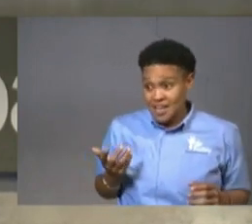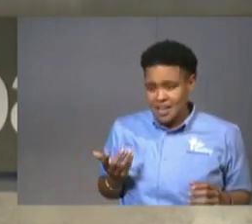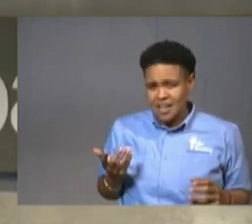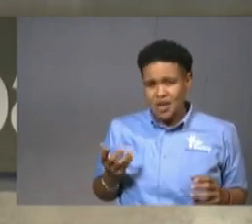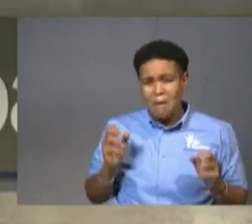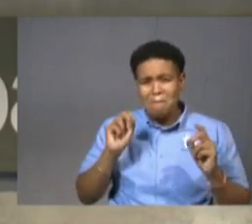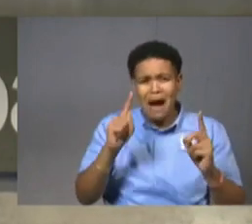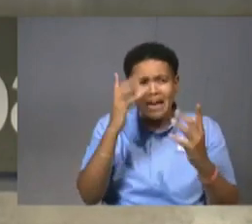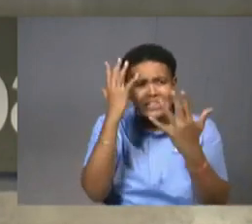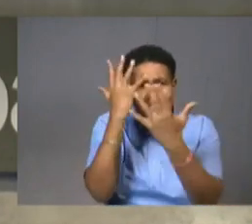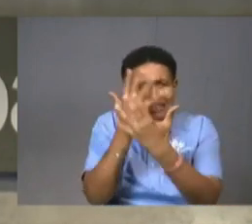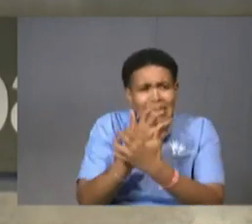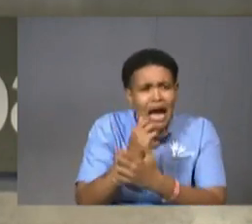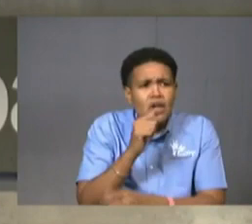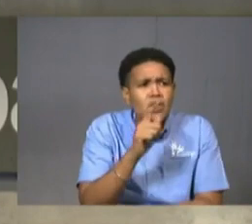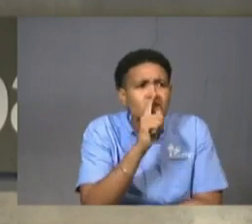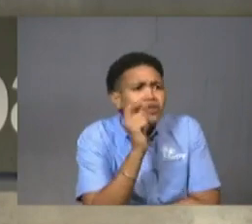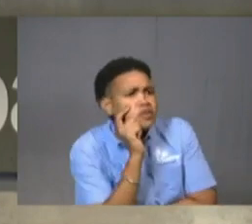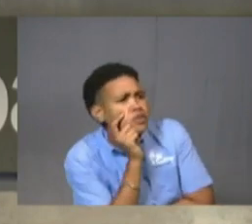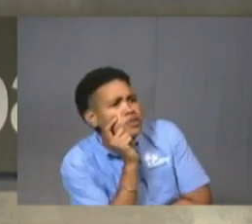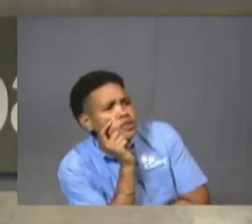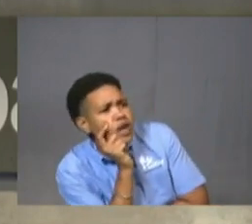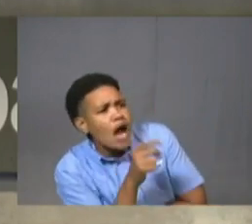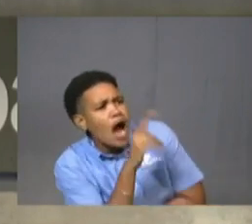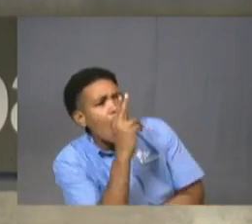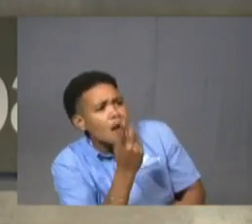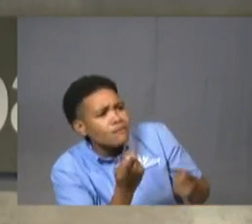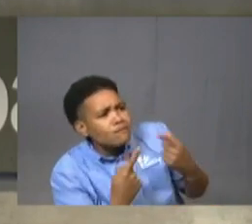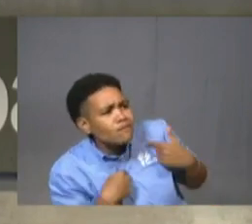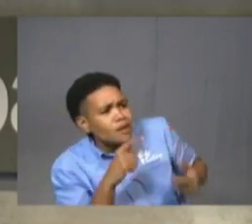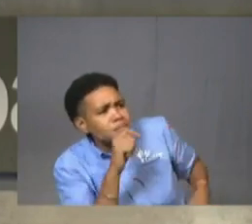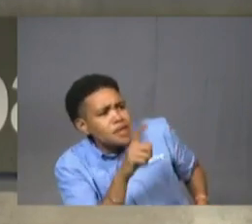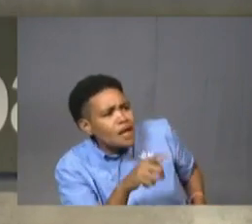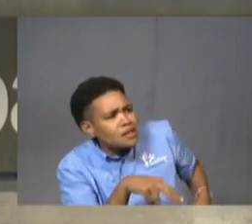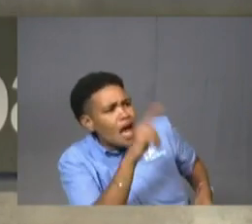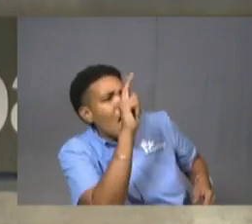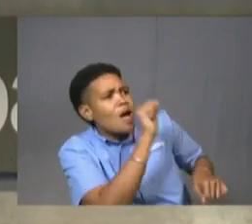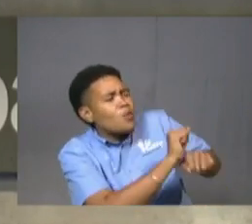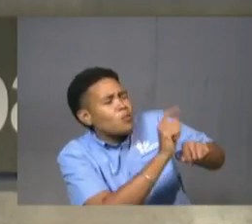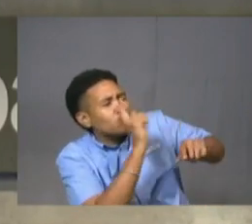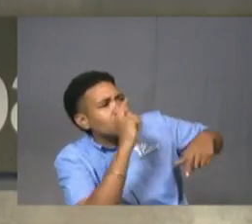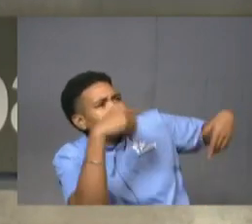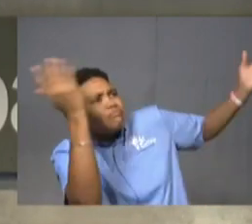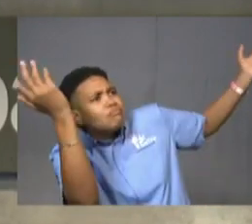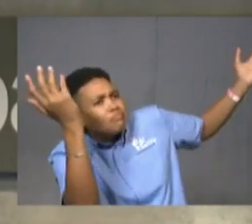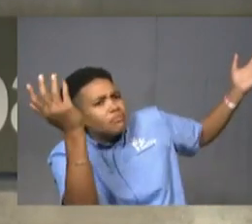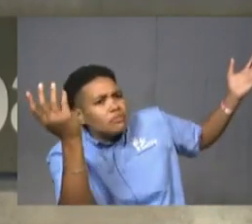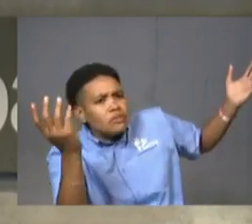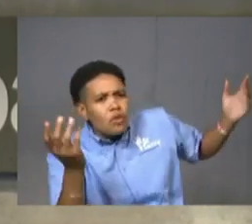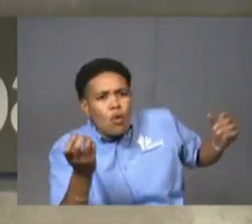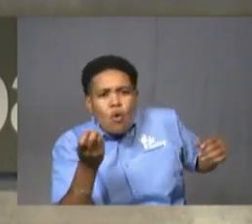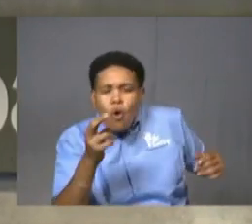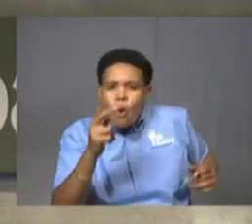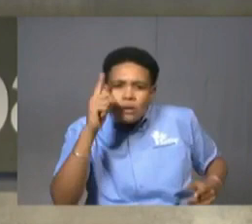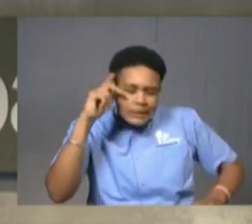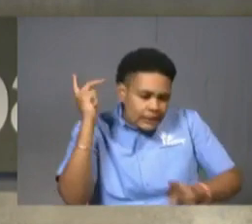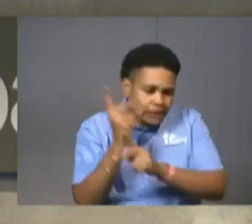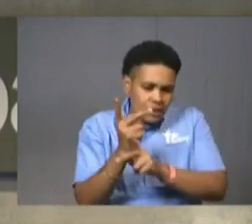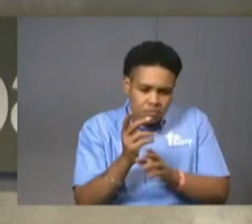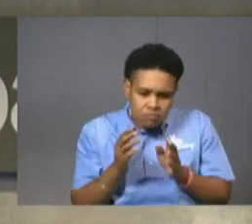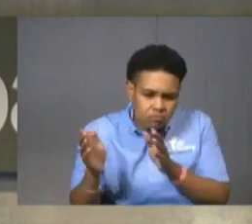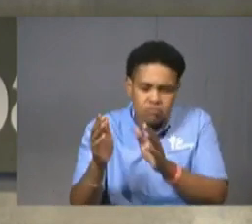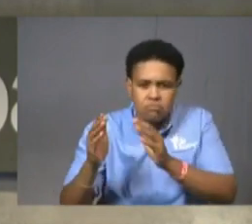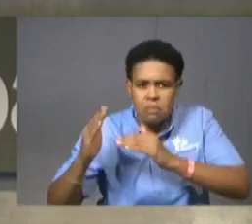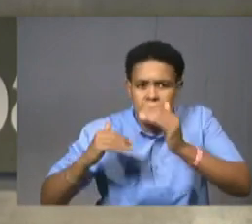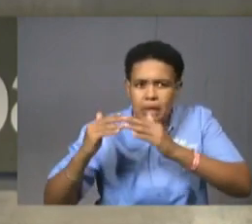and uncertain days of high taxes and high unemployment? Or do we continue to build a new Jamaica of